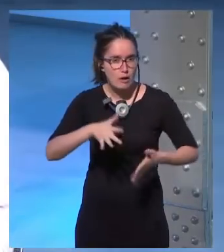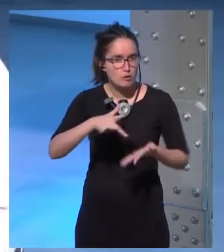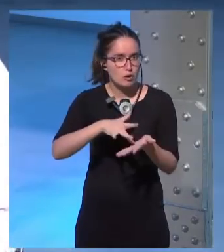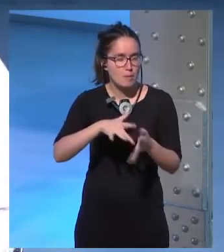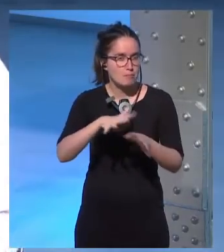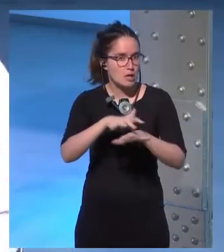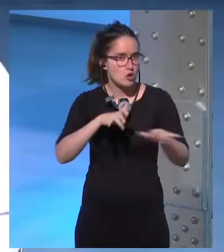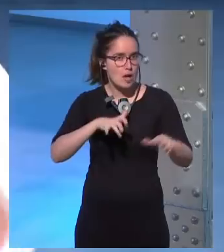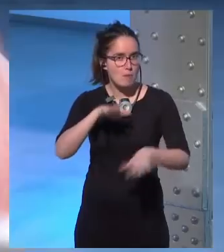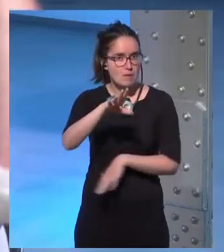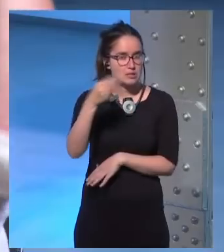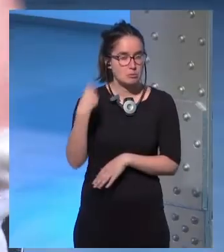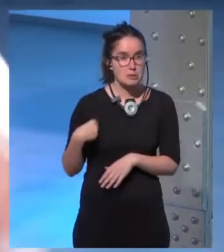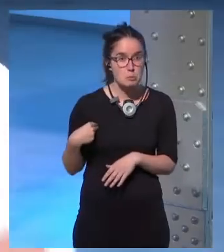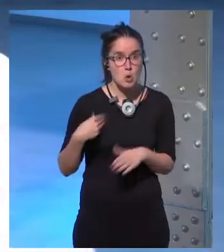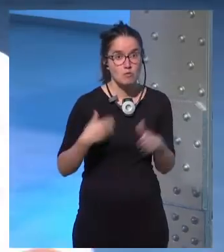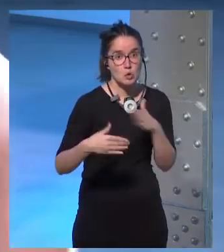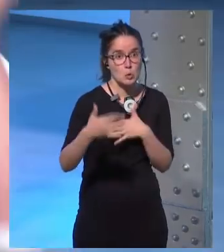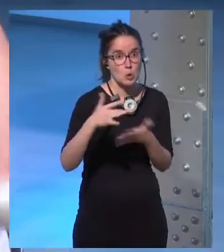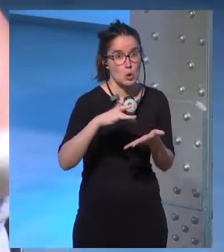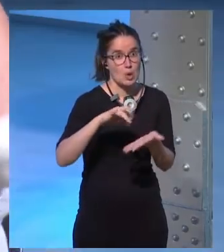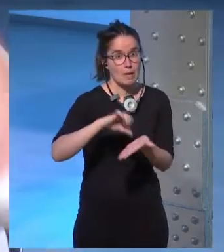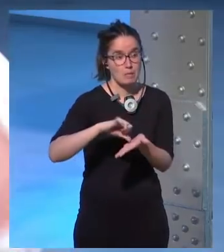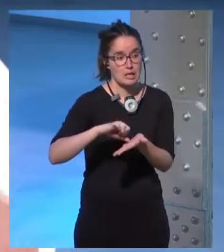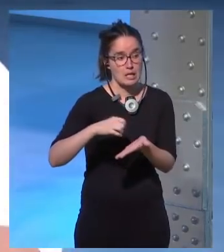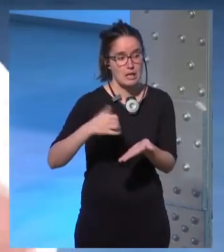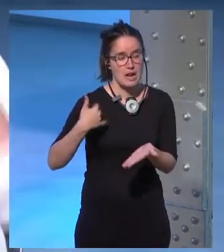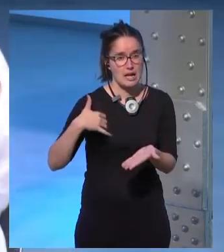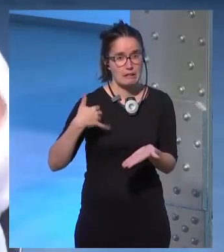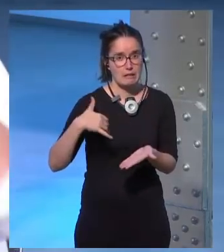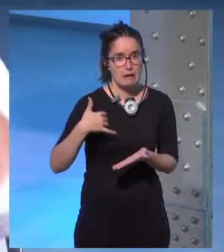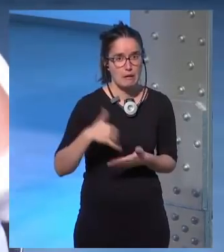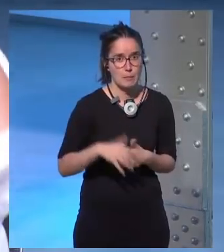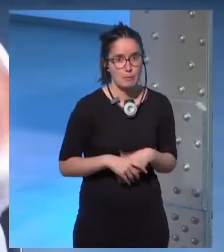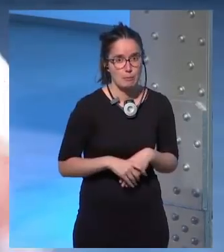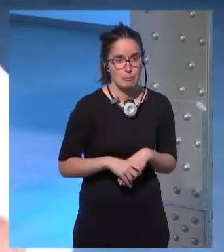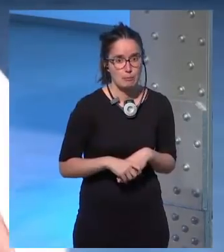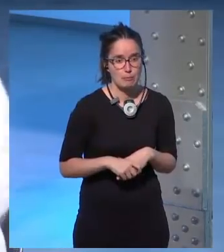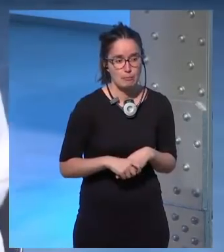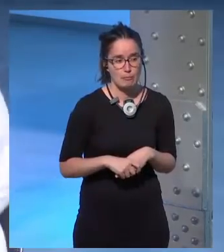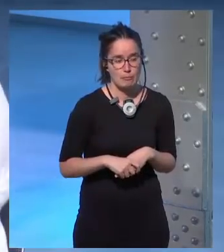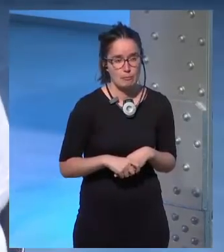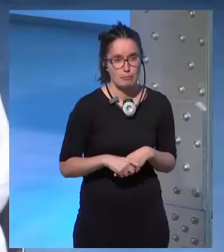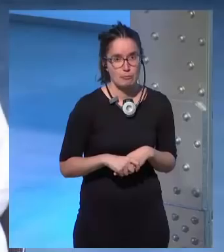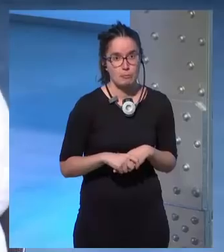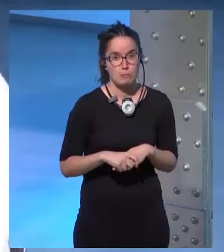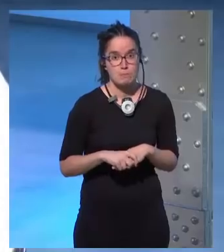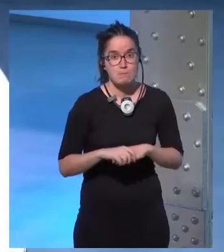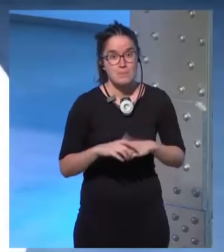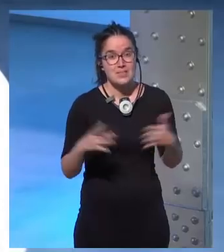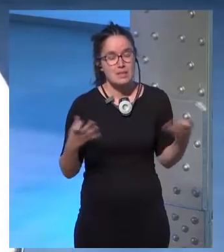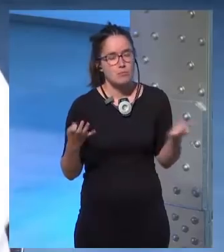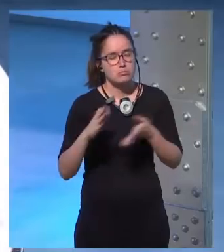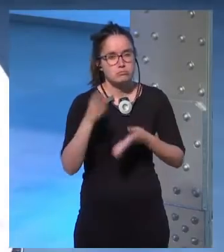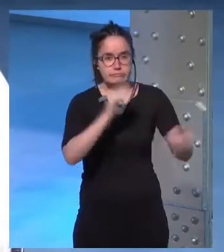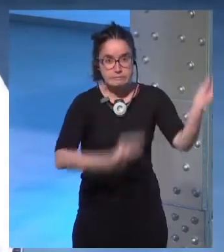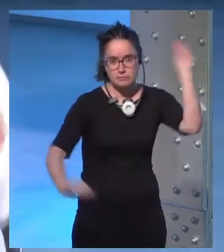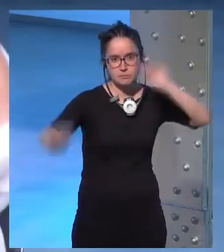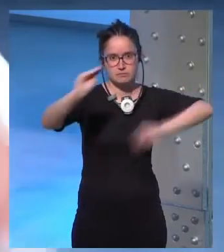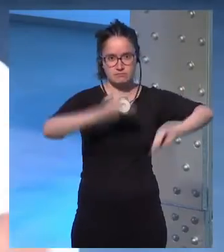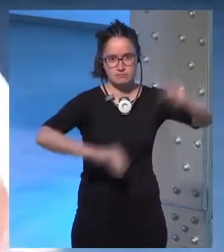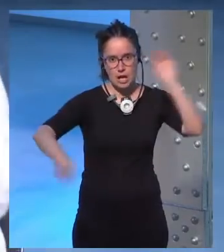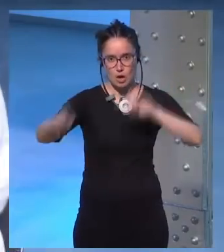how that world works. And then you do another pass. Do another pass and you go, okay, and now we're going to add in some more stuff from here and here and here, and then your editor